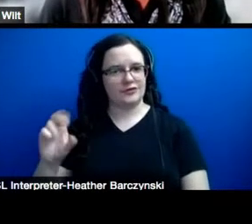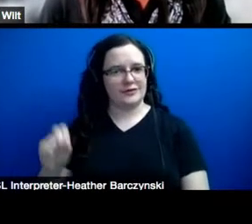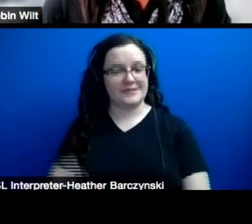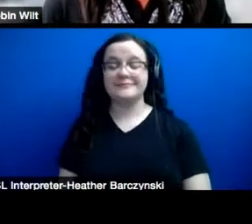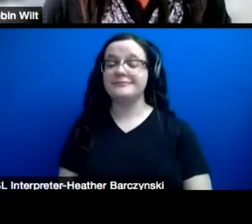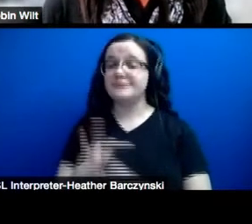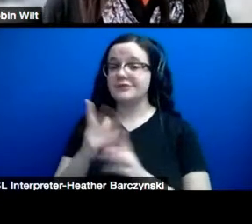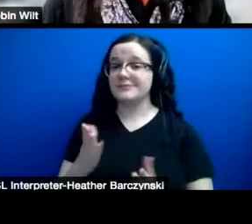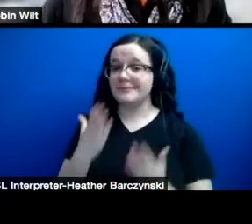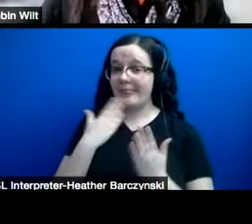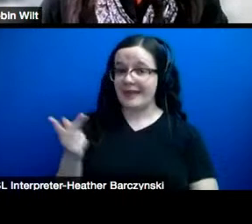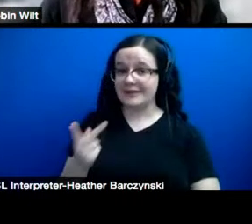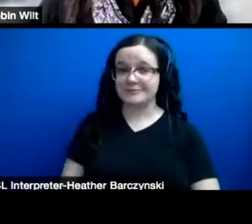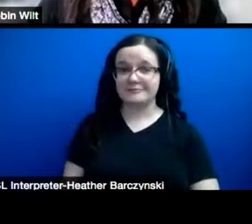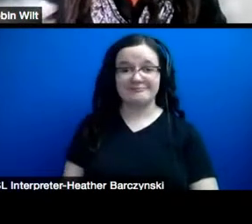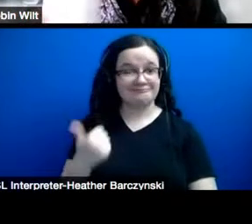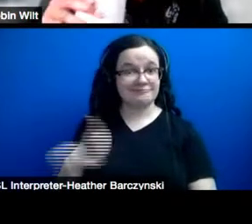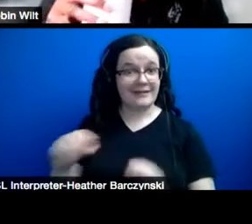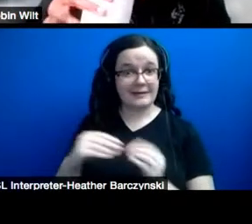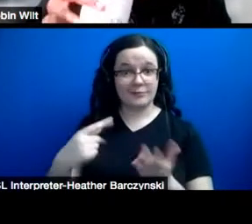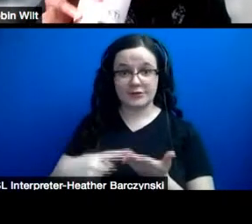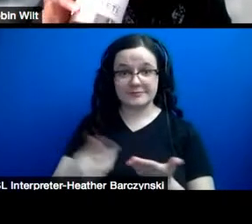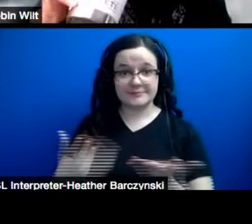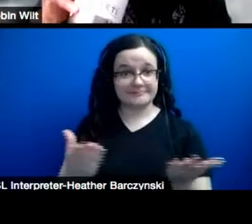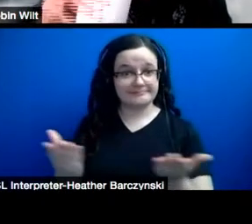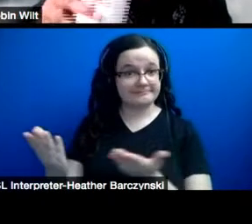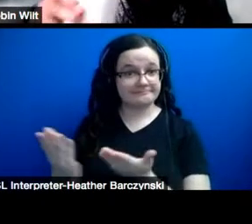Any further discussion?